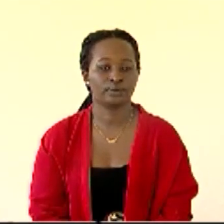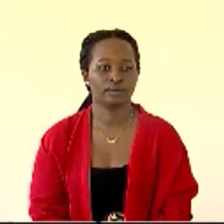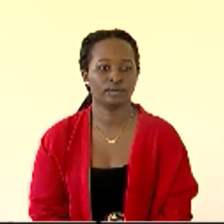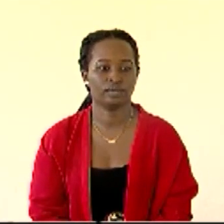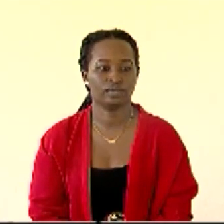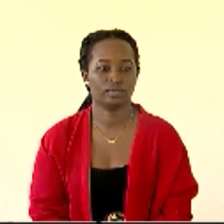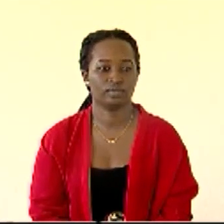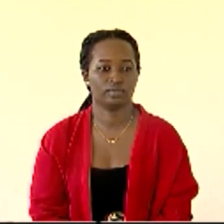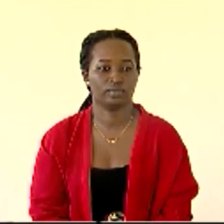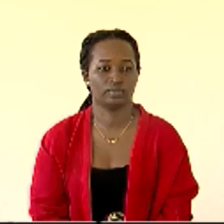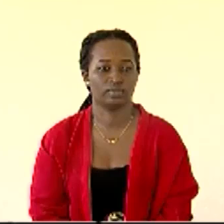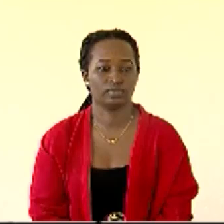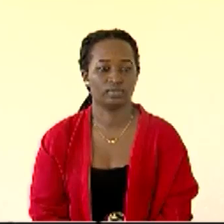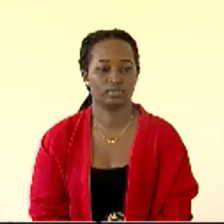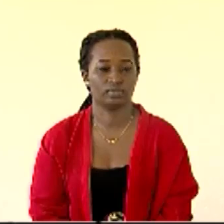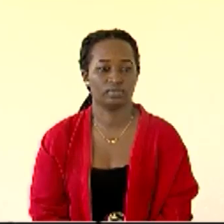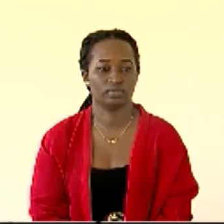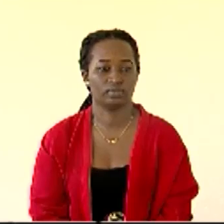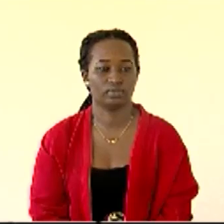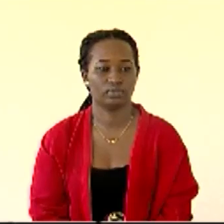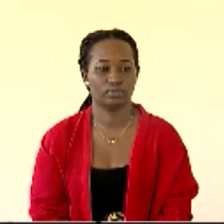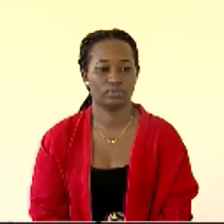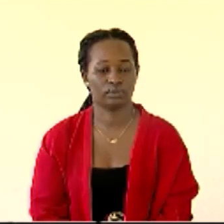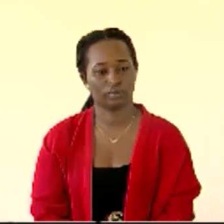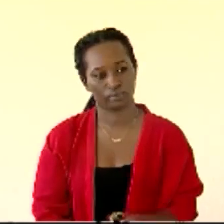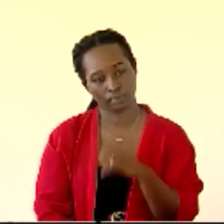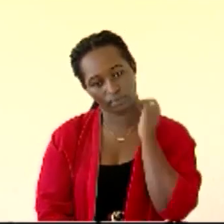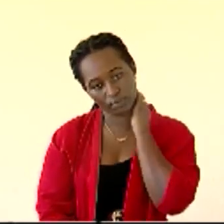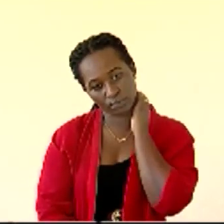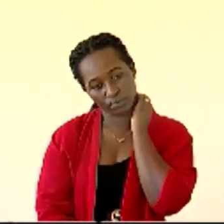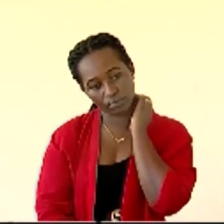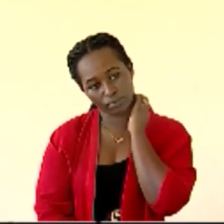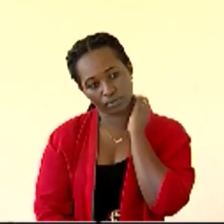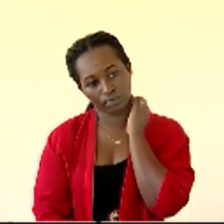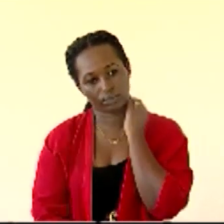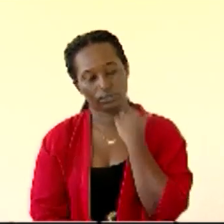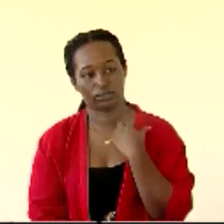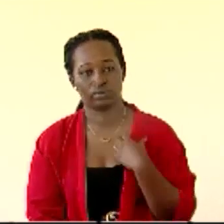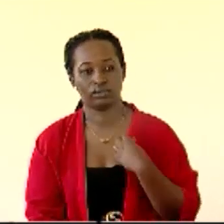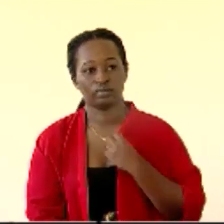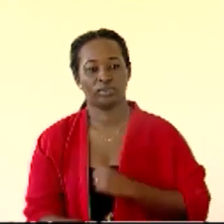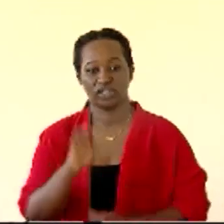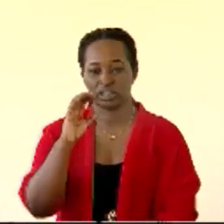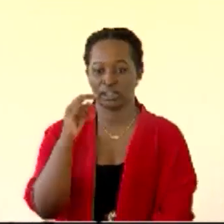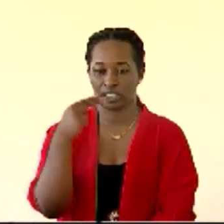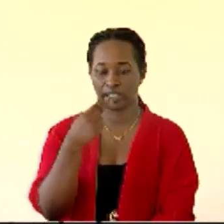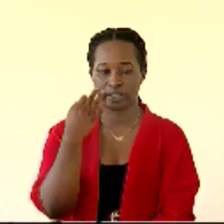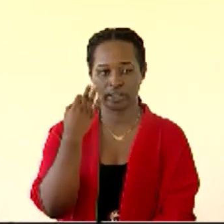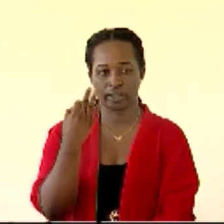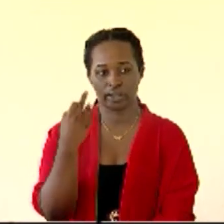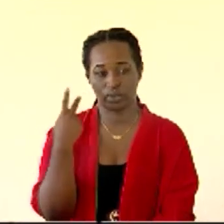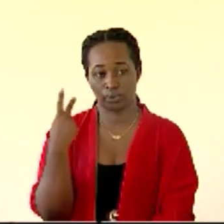CH3, 2, CH, OO, C,